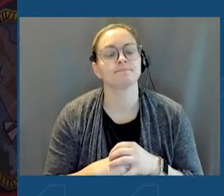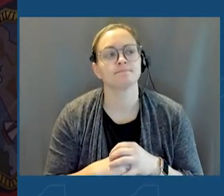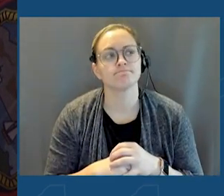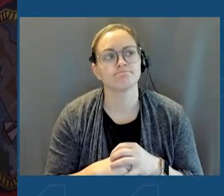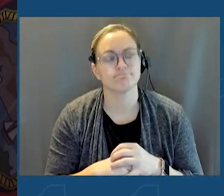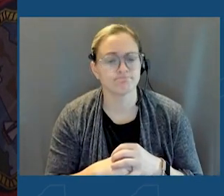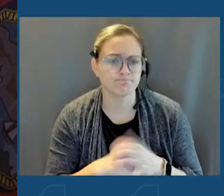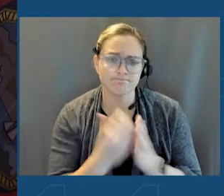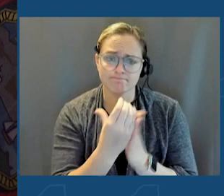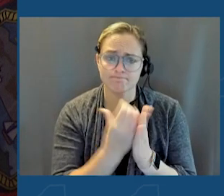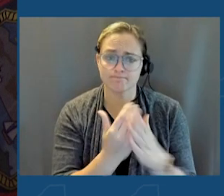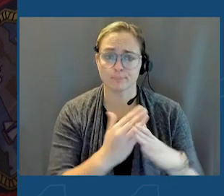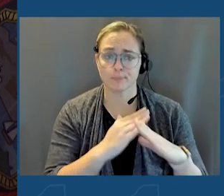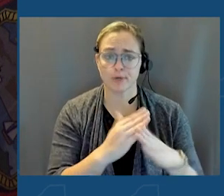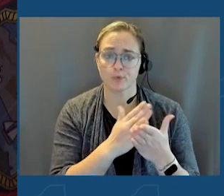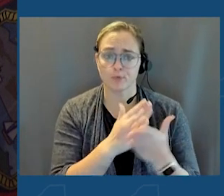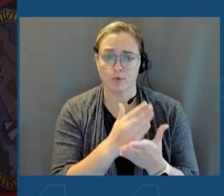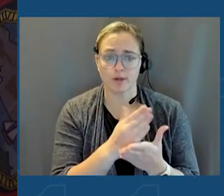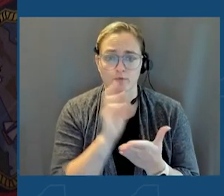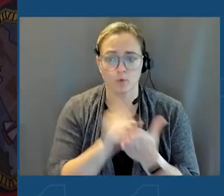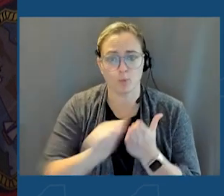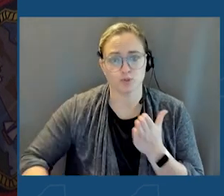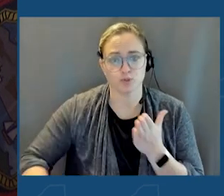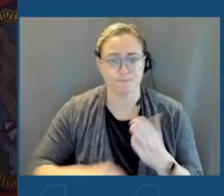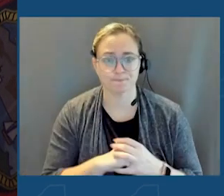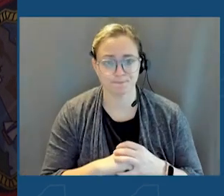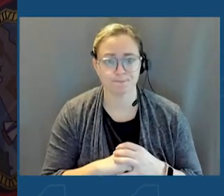constitutionally protected right to an abortion.